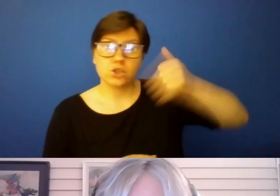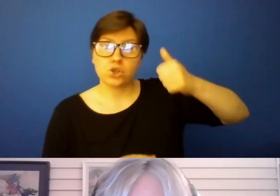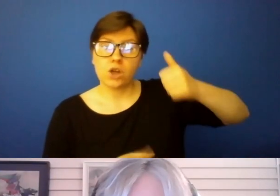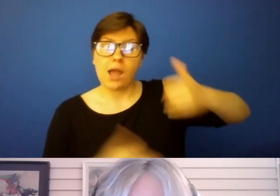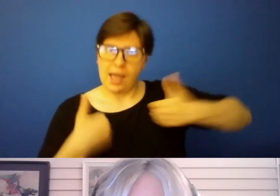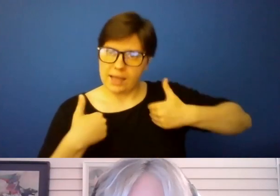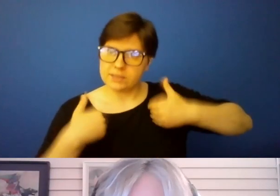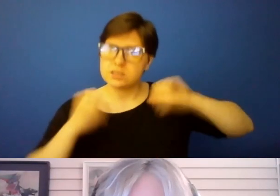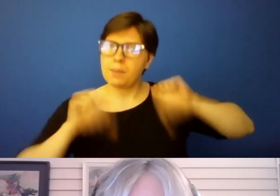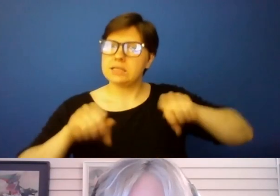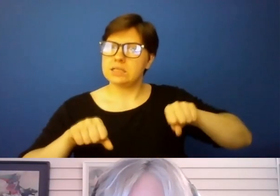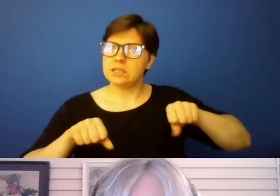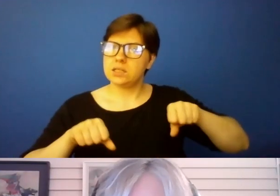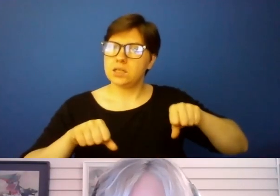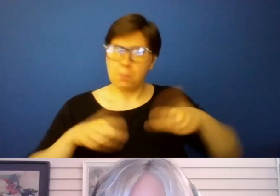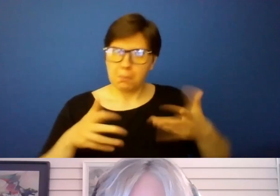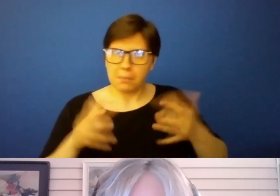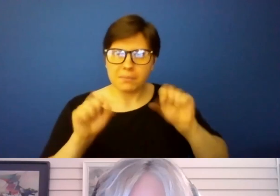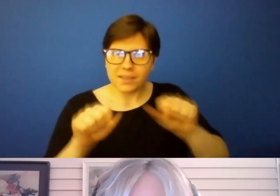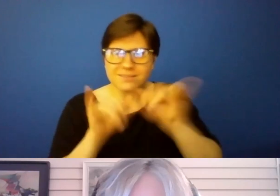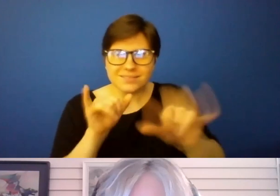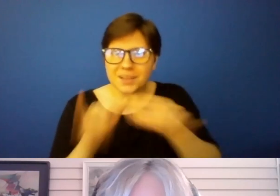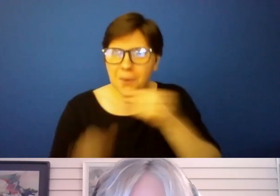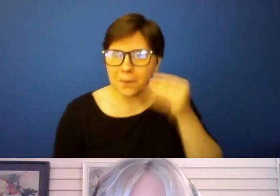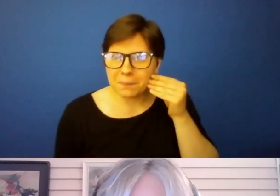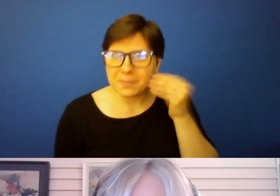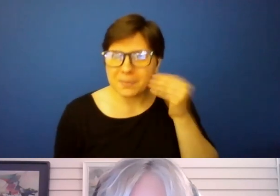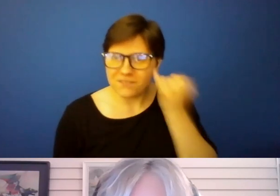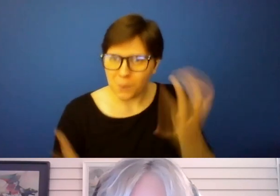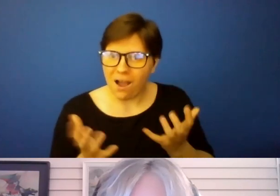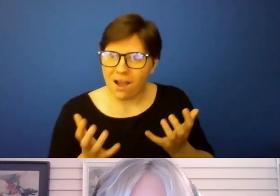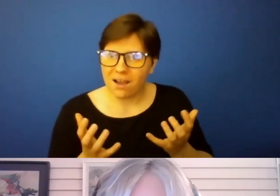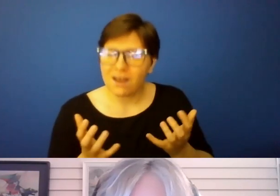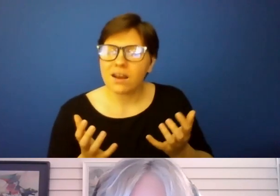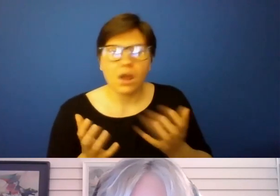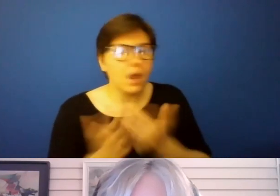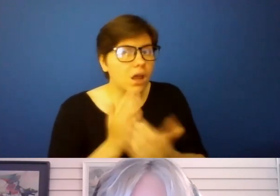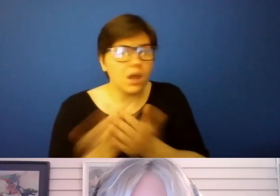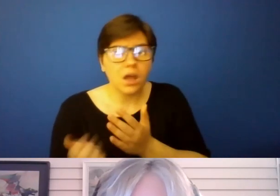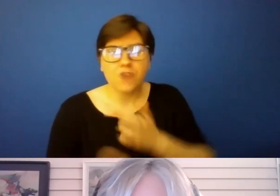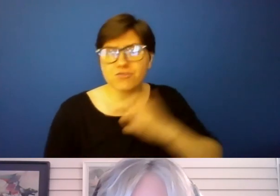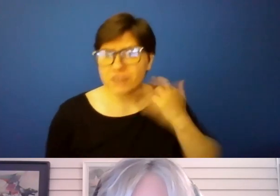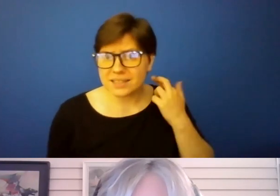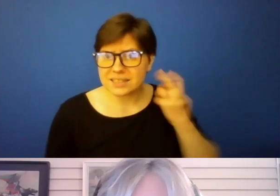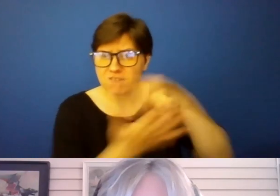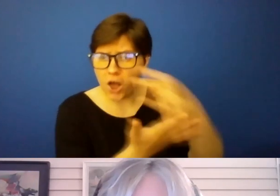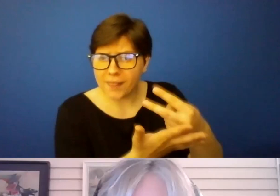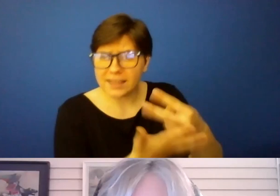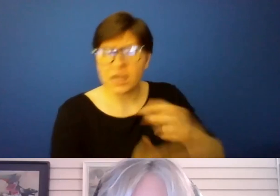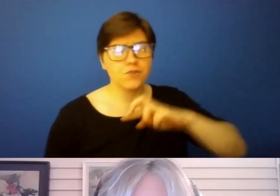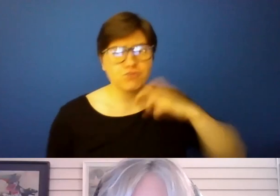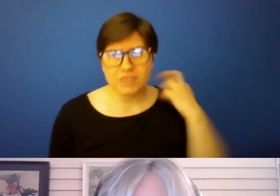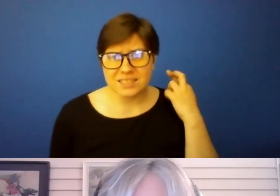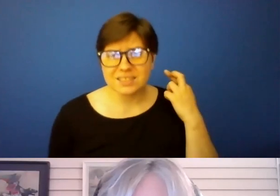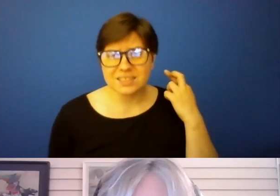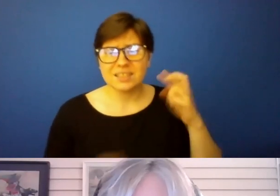capacity, we let her stay in her own home if that's what she wants, despite the risk of her falling down, despite the risk of her